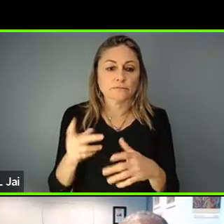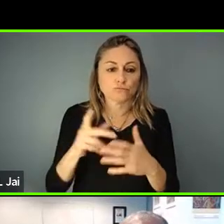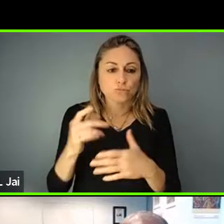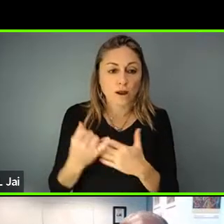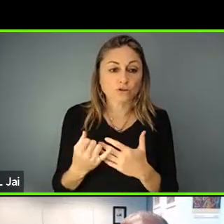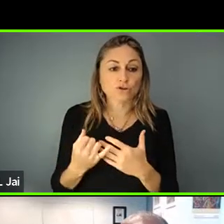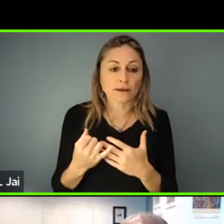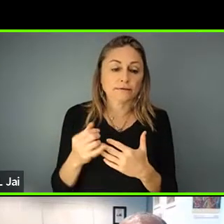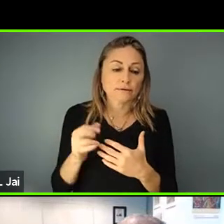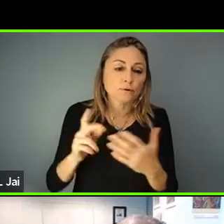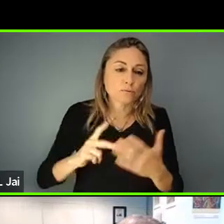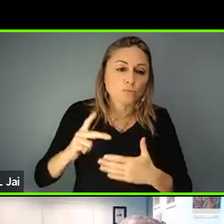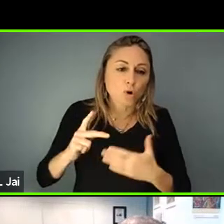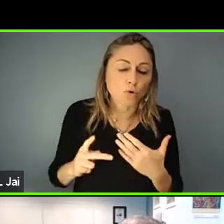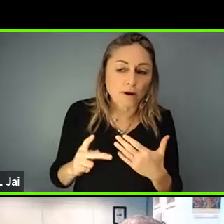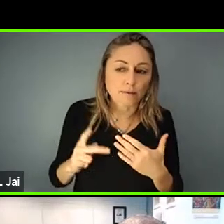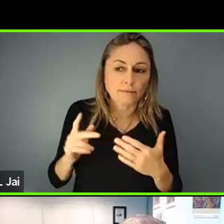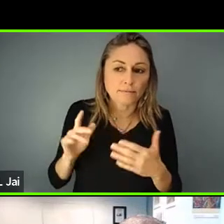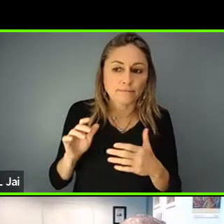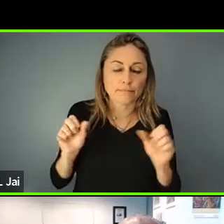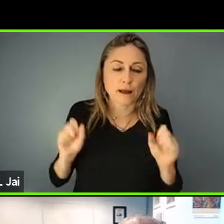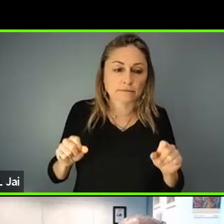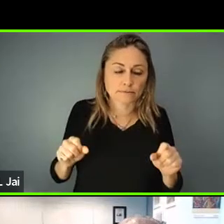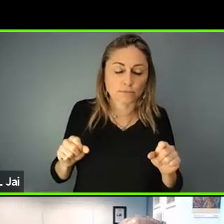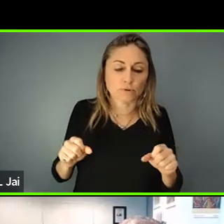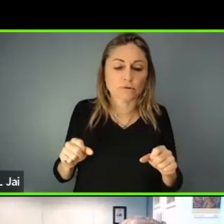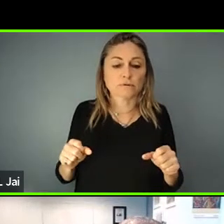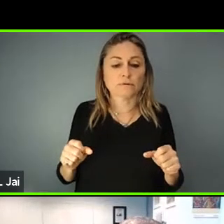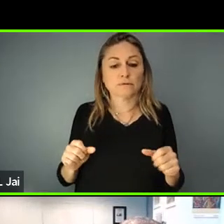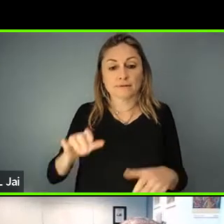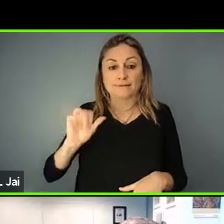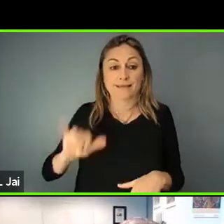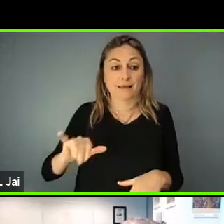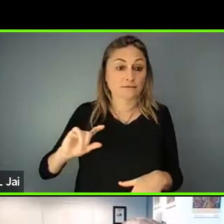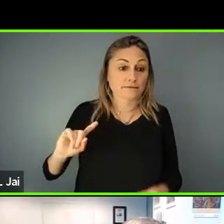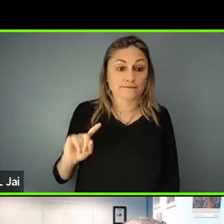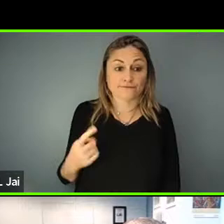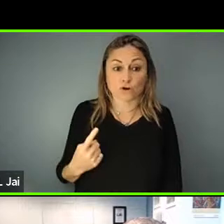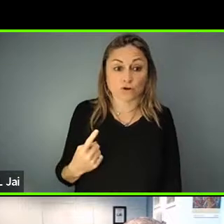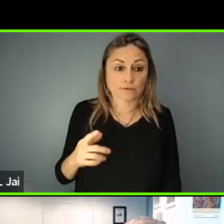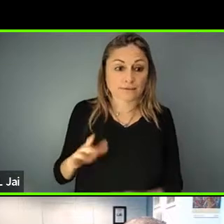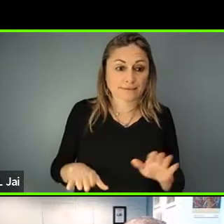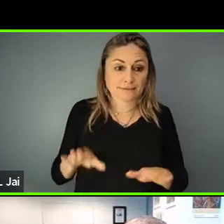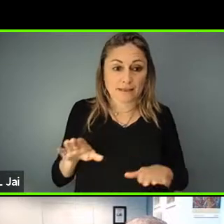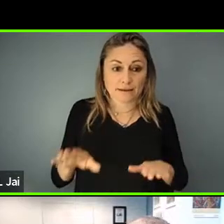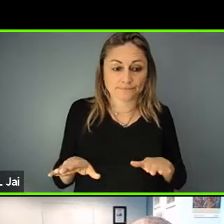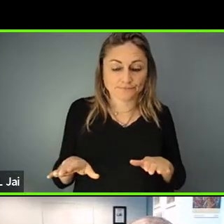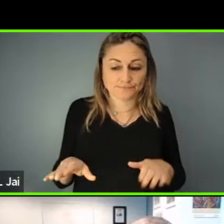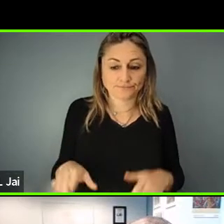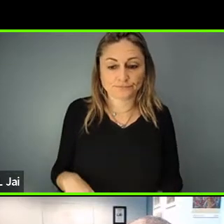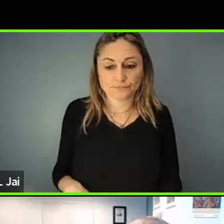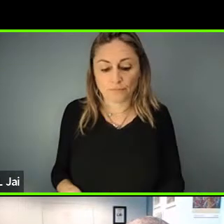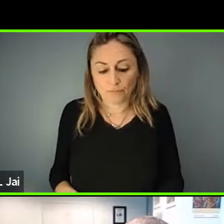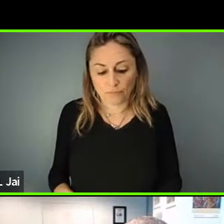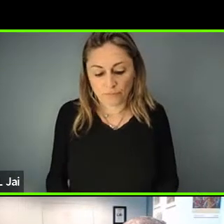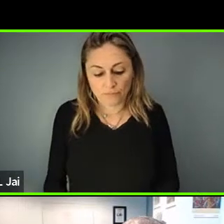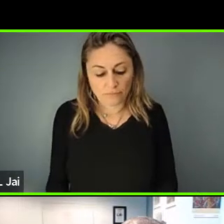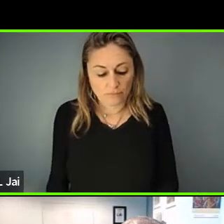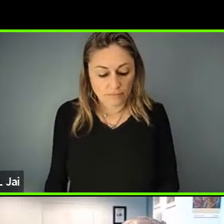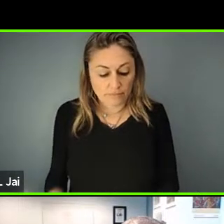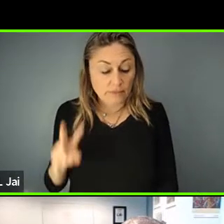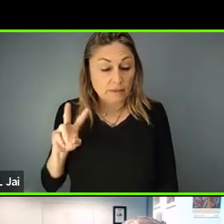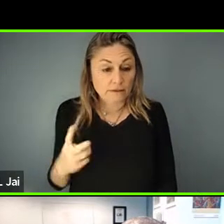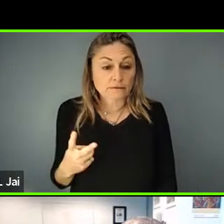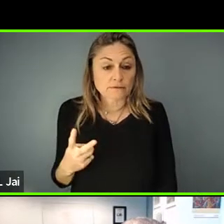project or program that we can. So that will be the first step. Secondly, there